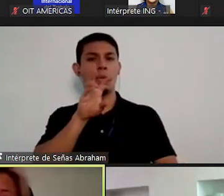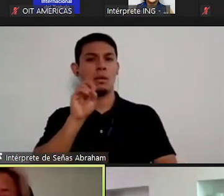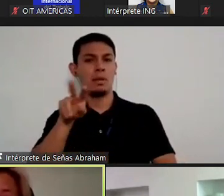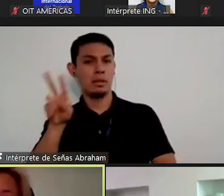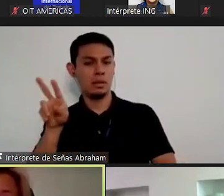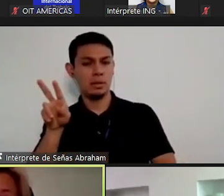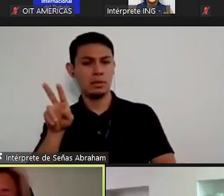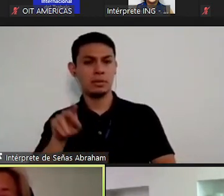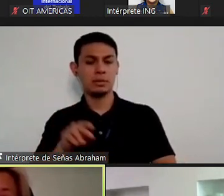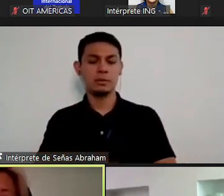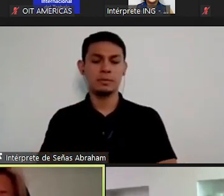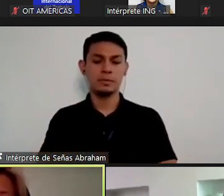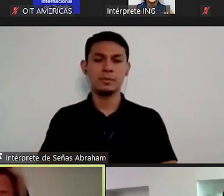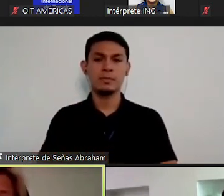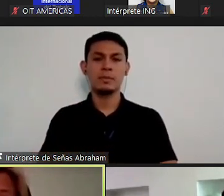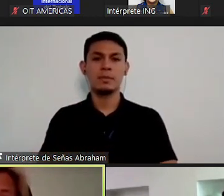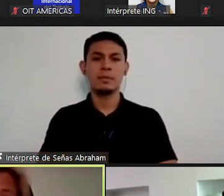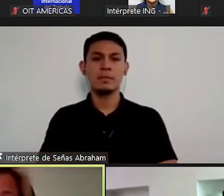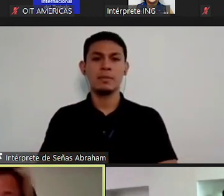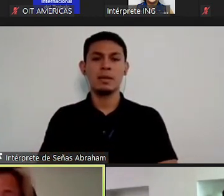2020 do